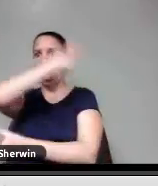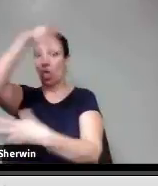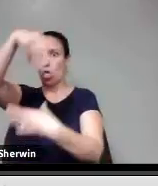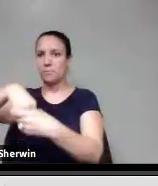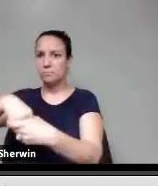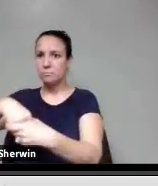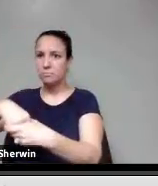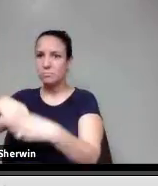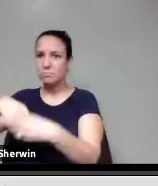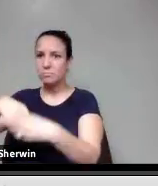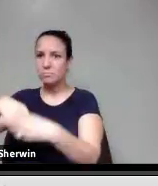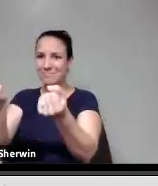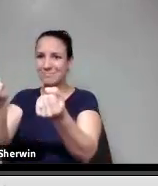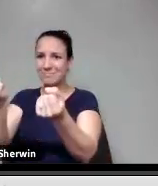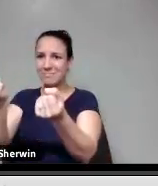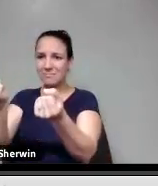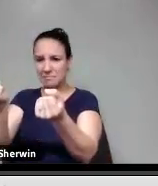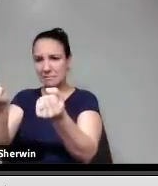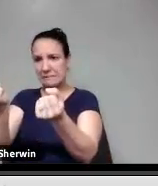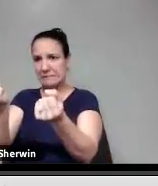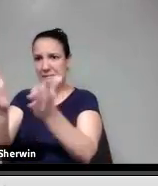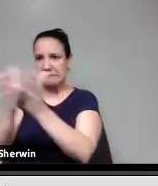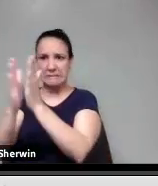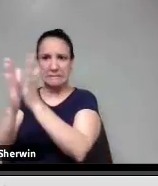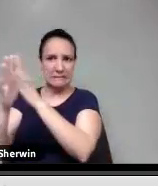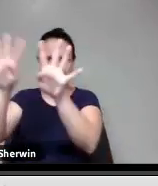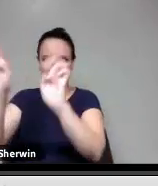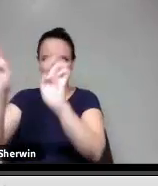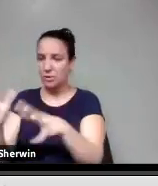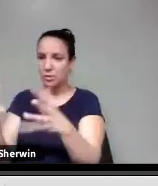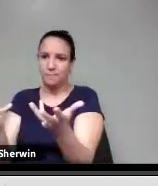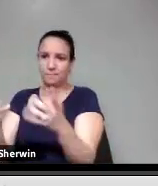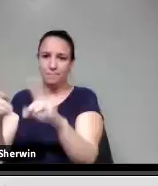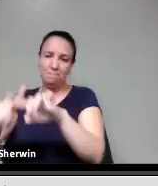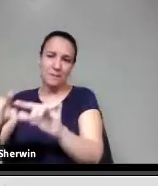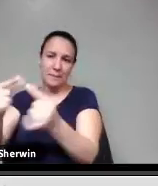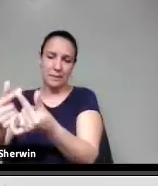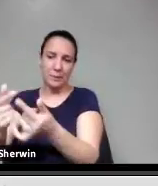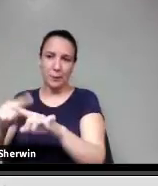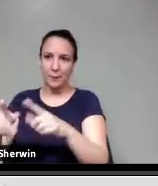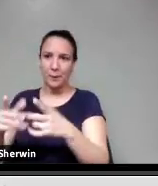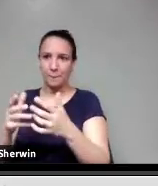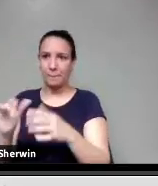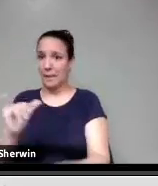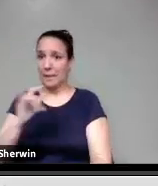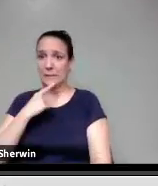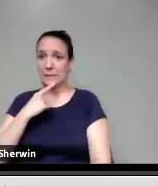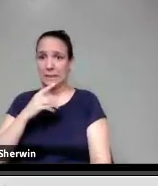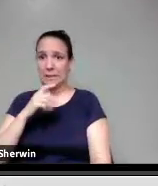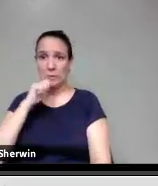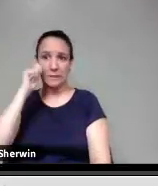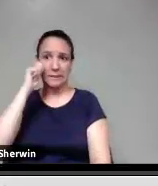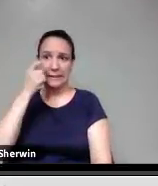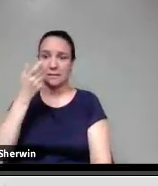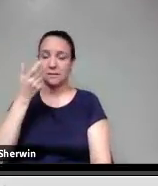these questions for them. It depends on the group, but for instance, as we said with the teens, food always works. They trust you immediately if you